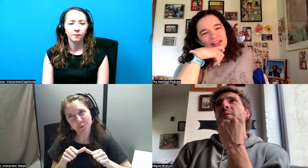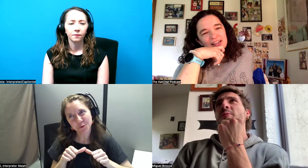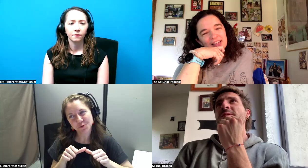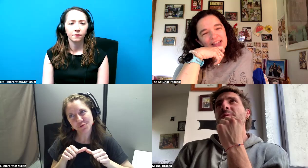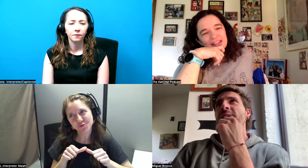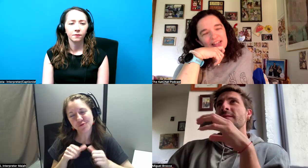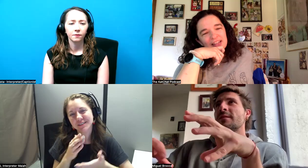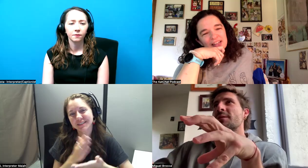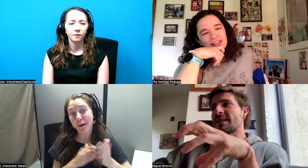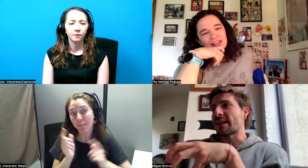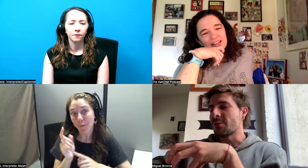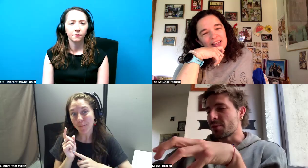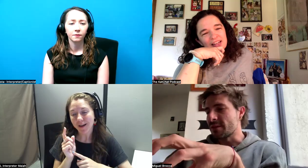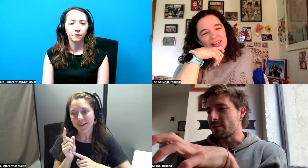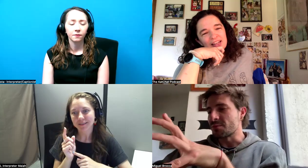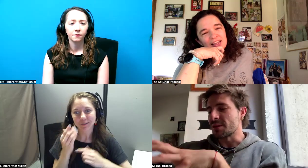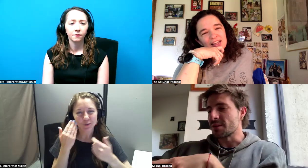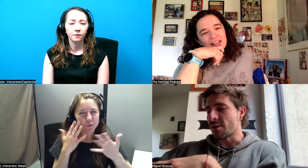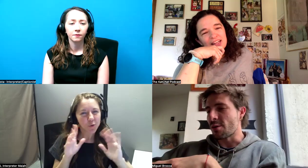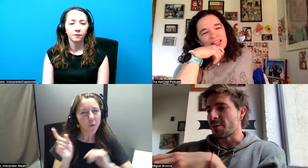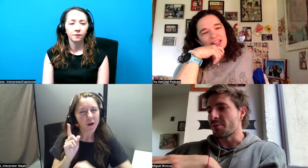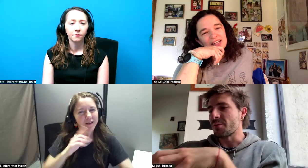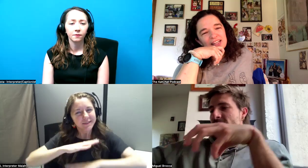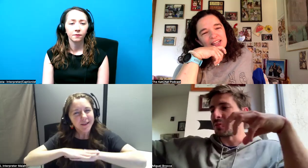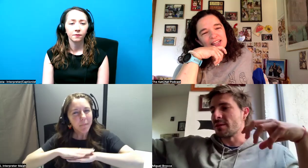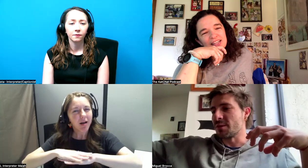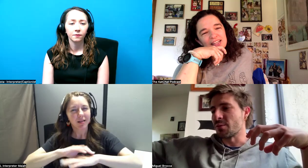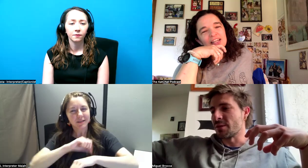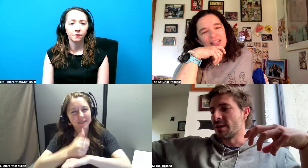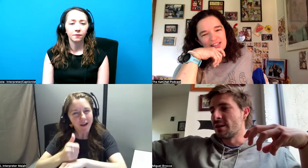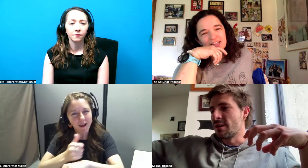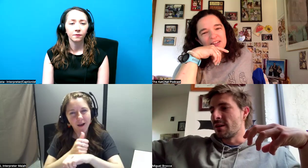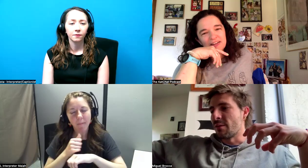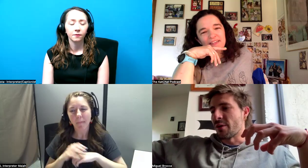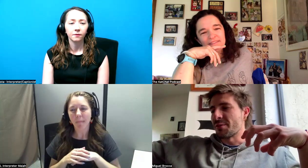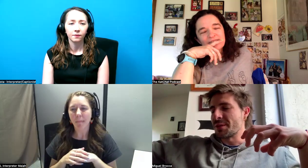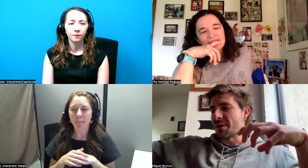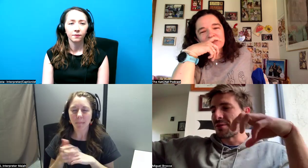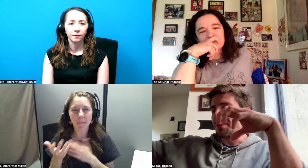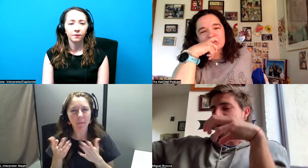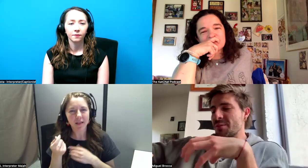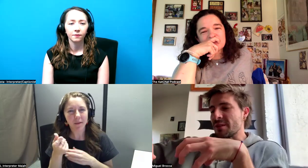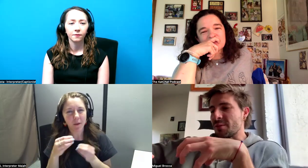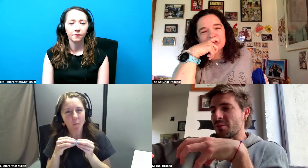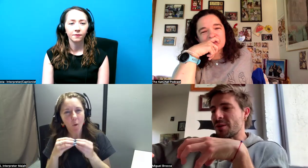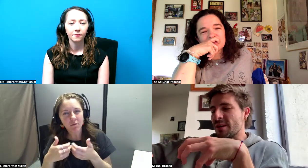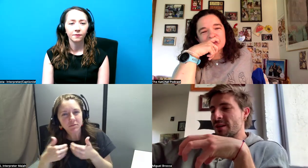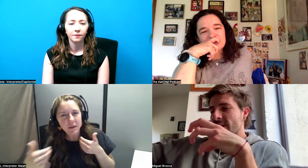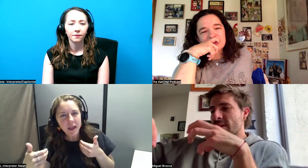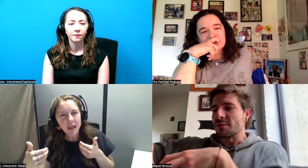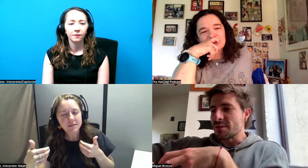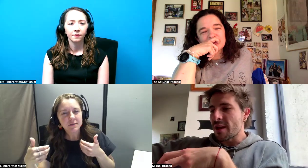some moments where they didn't know exactly where the tables were going to go. We were going to be a little bit more apart from each other. We were going to be a little bit